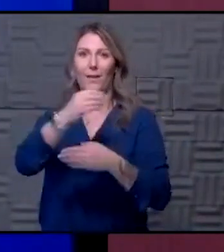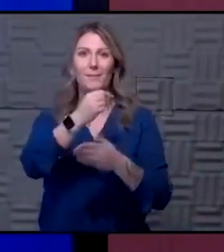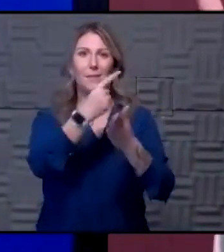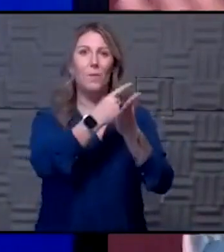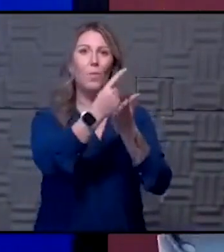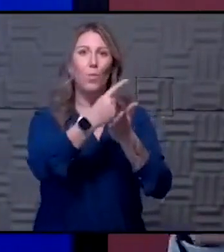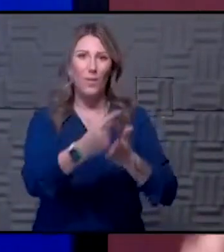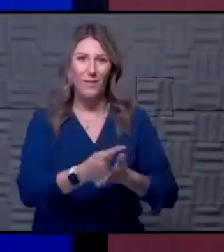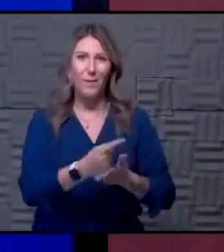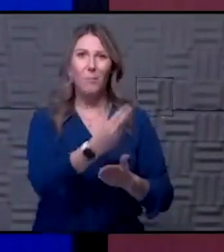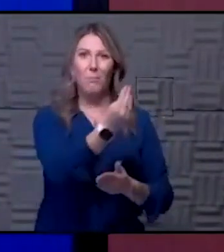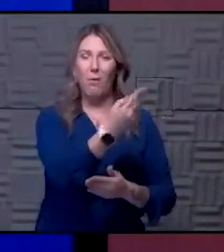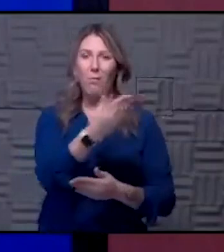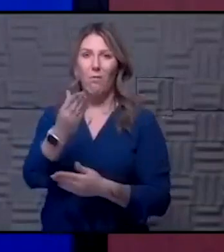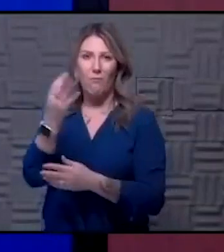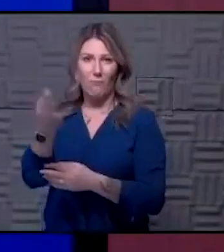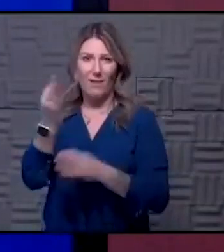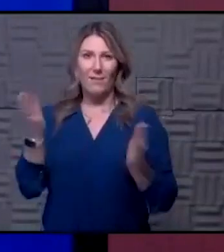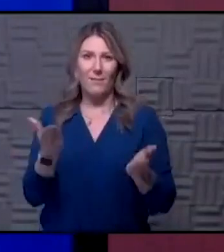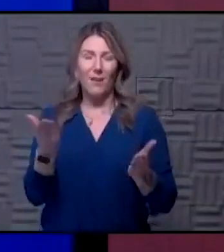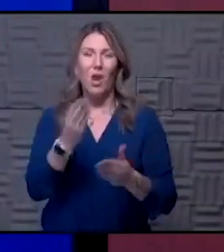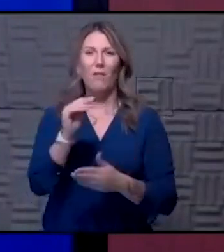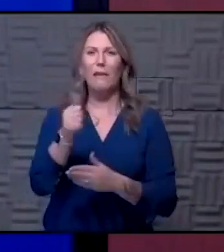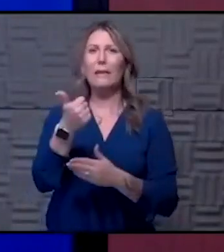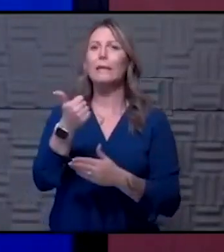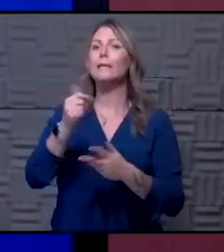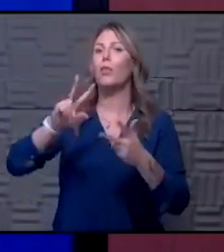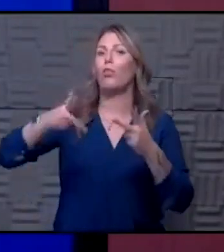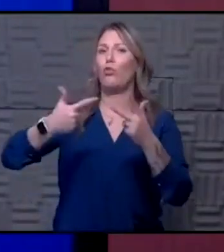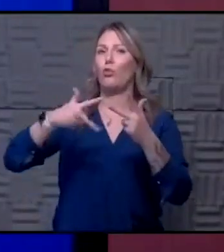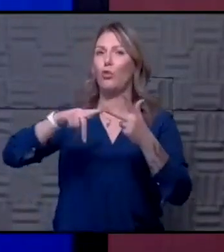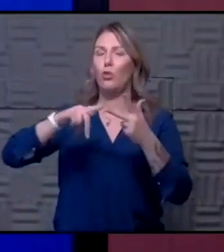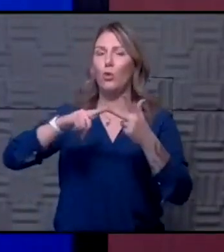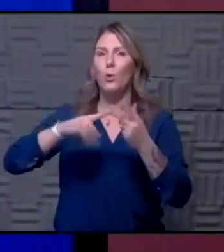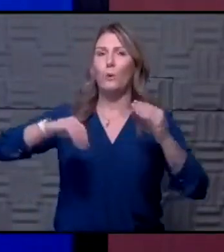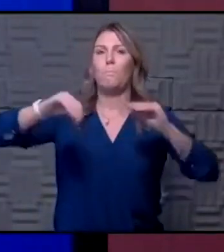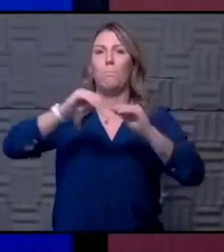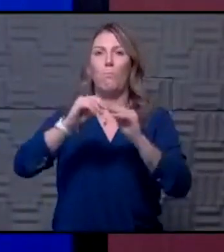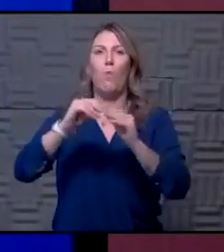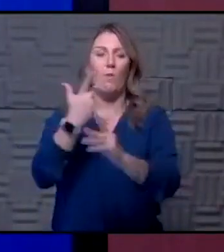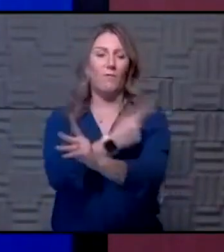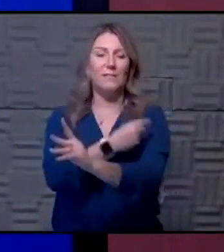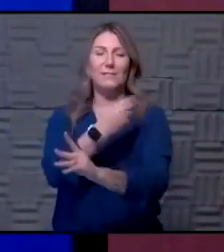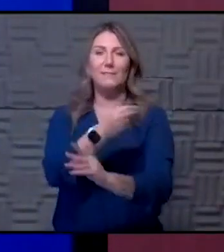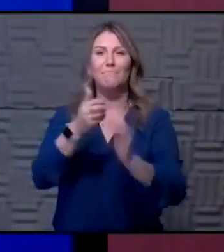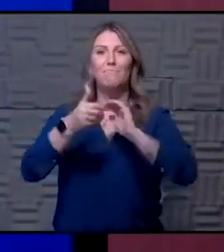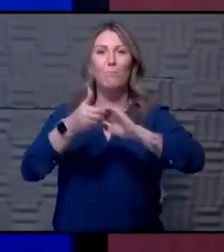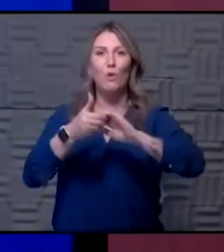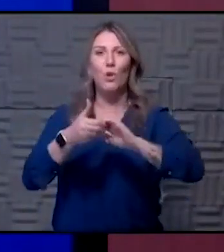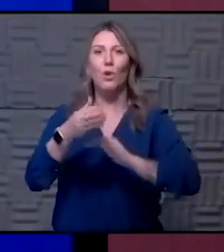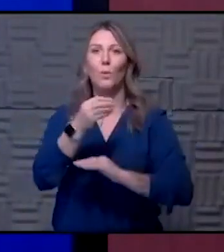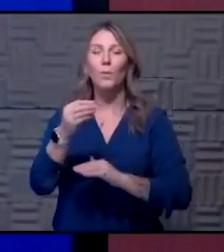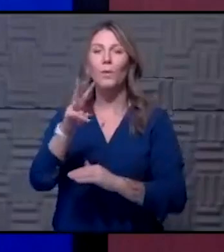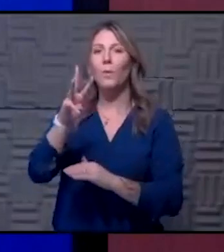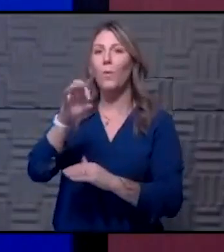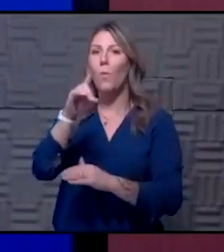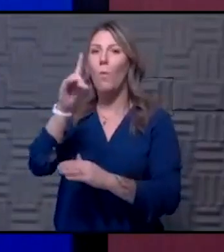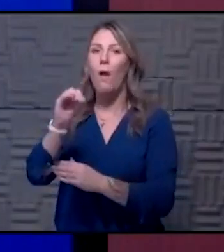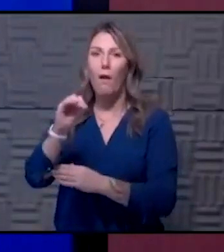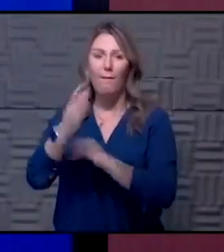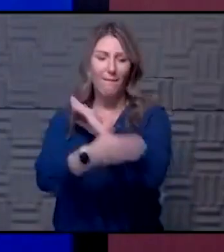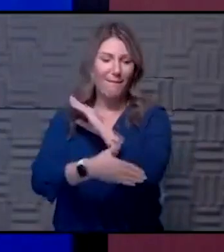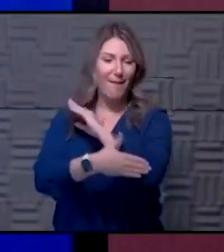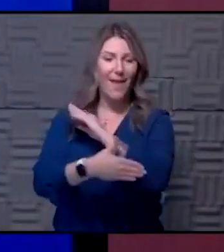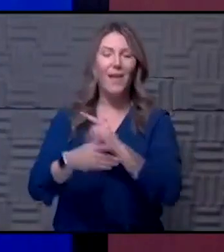then we're going to open up another site as we think we're going to be getting more vaccine and more partnerships. And we also hope to partner more with Wyandotte County and with